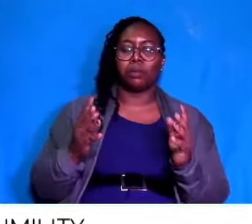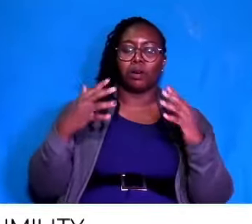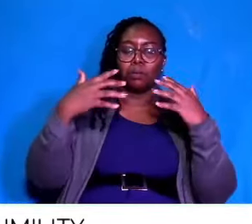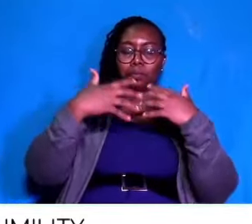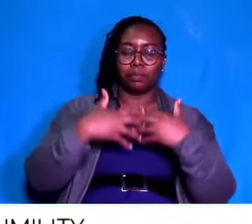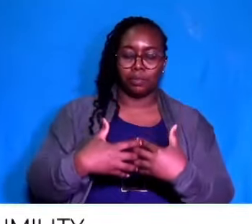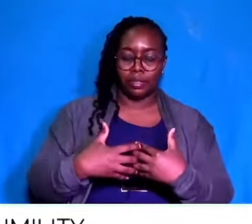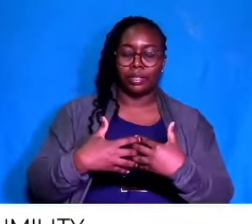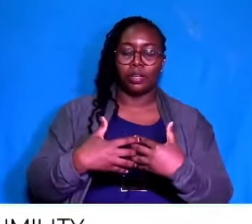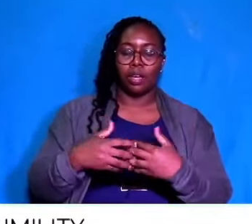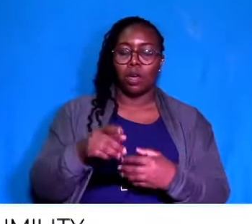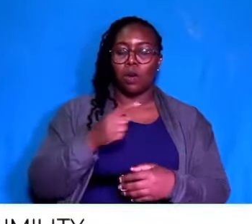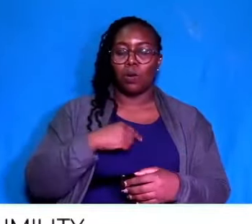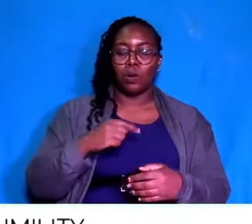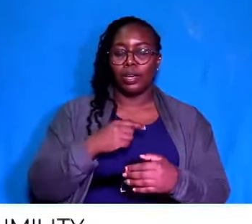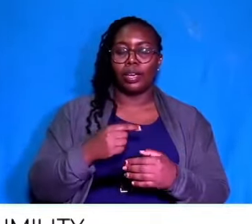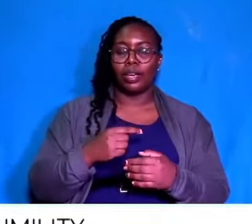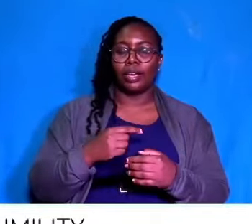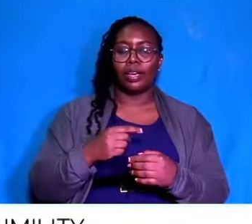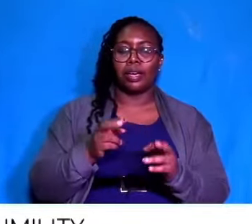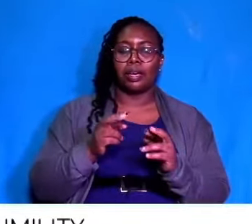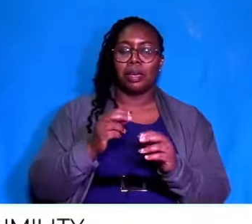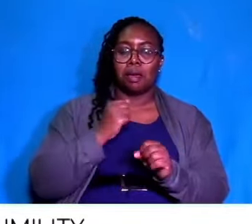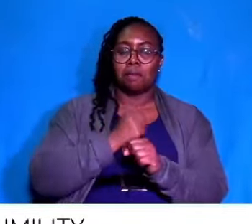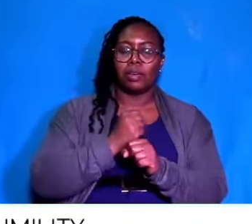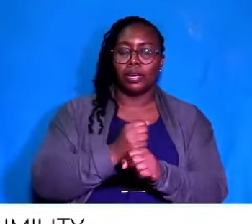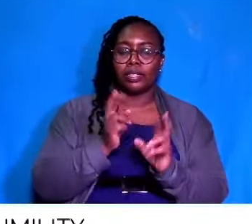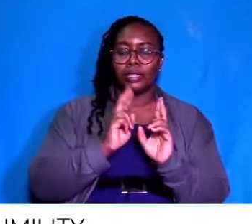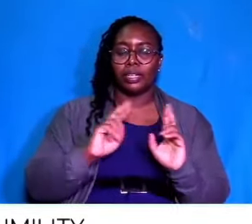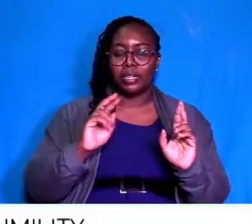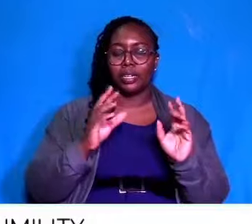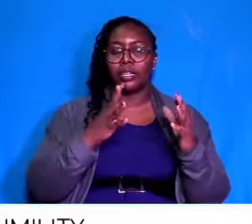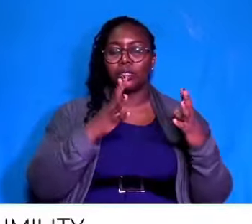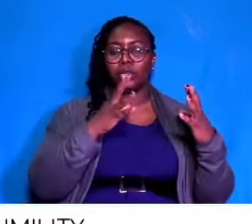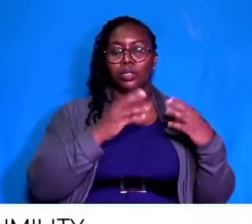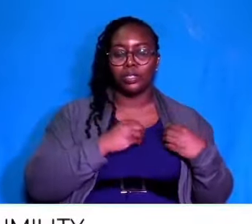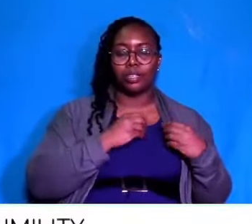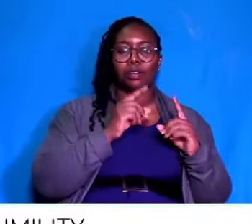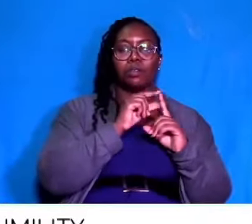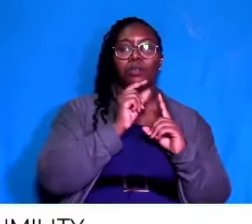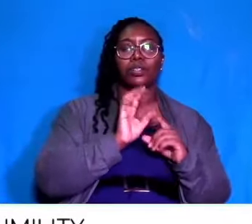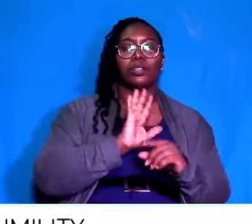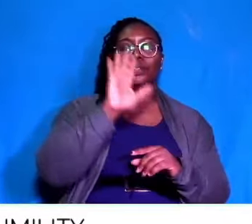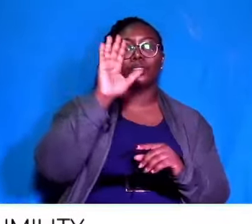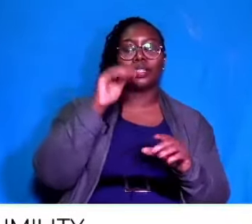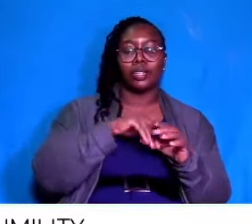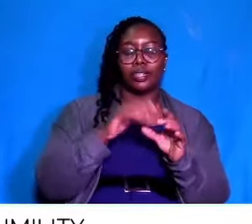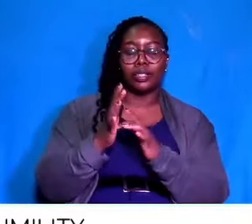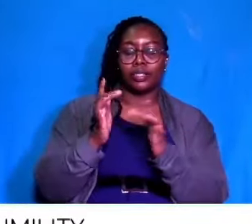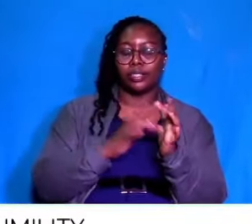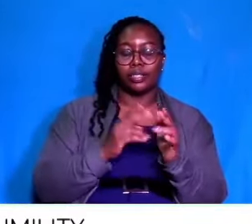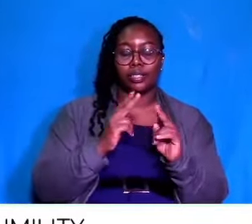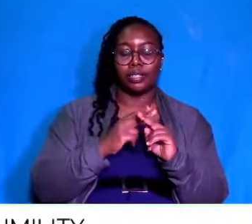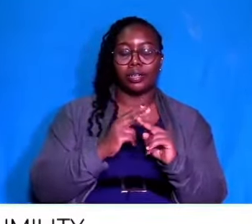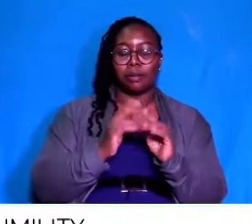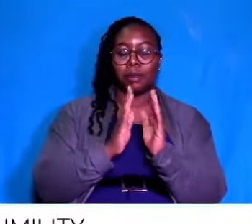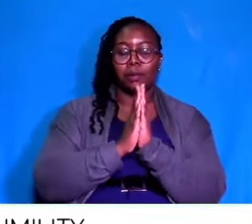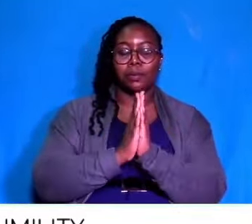this service, make us ready to receive you. In Jesus' name we pray. Tupigie